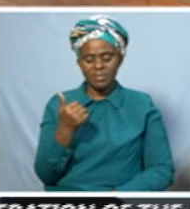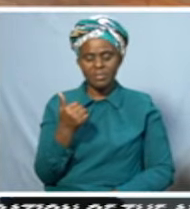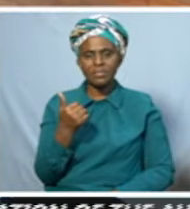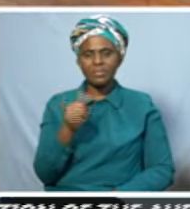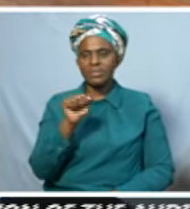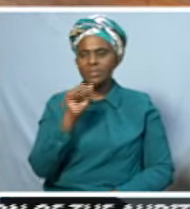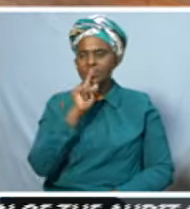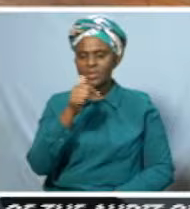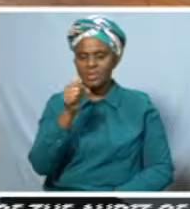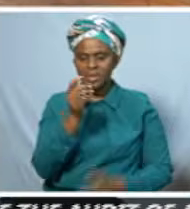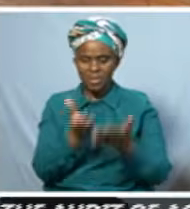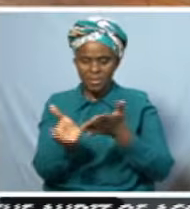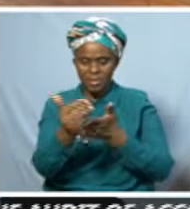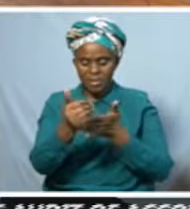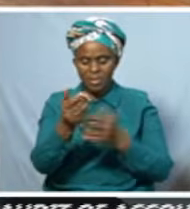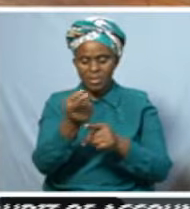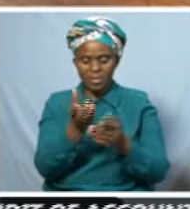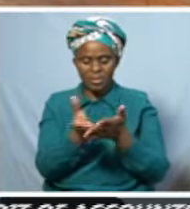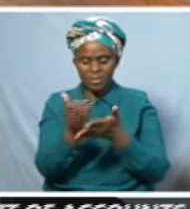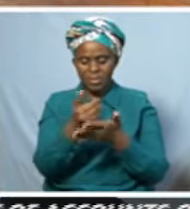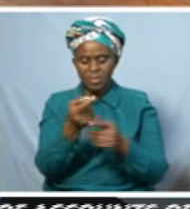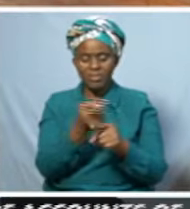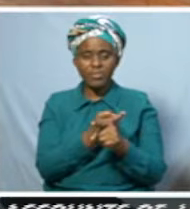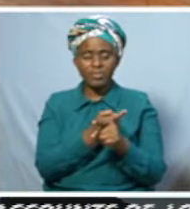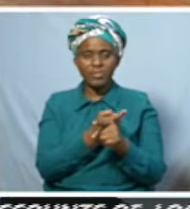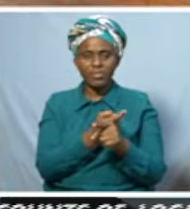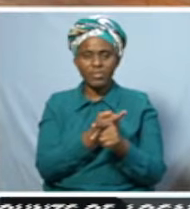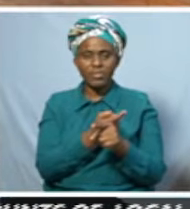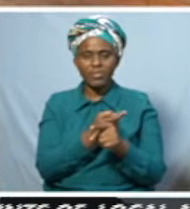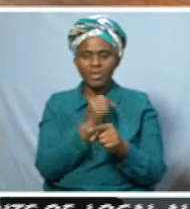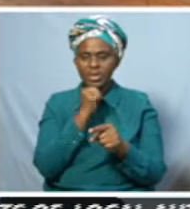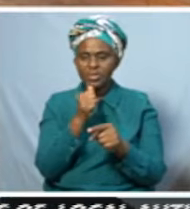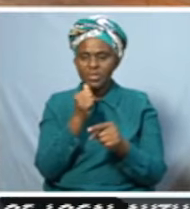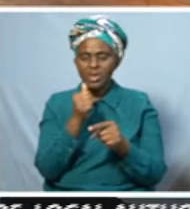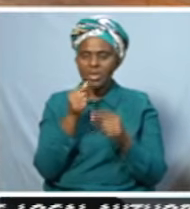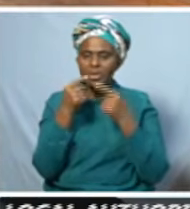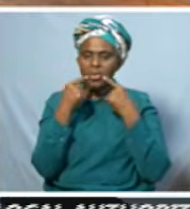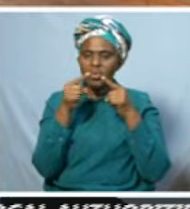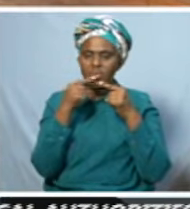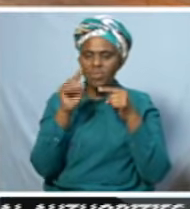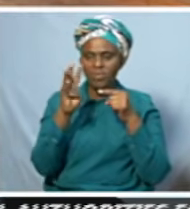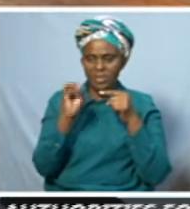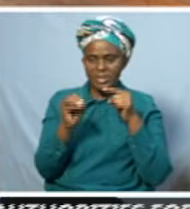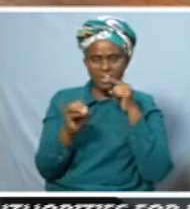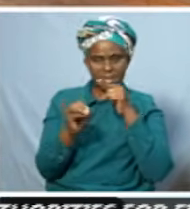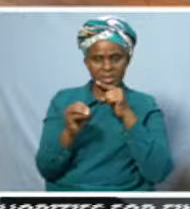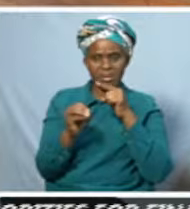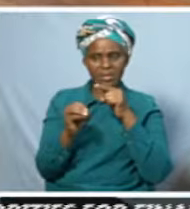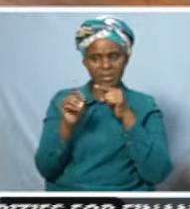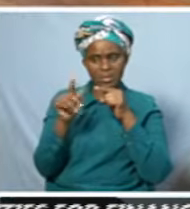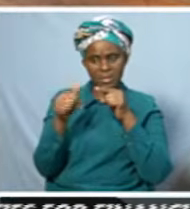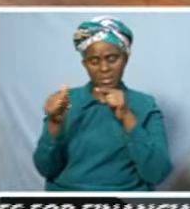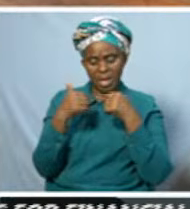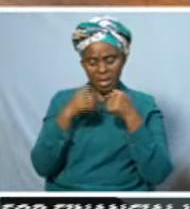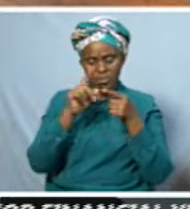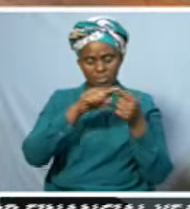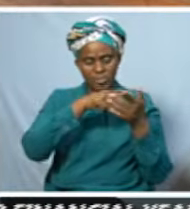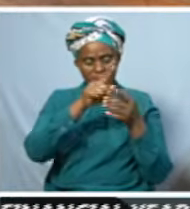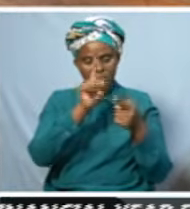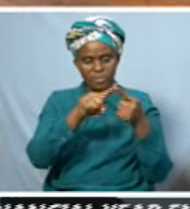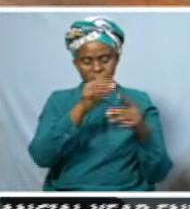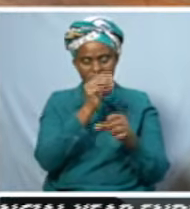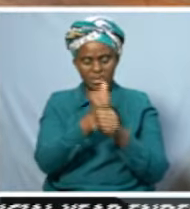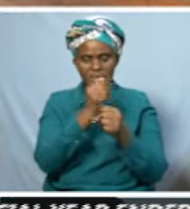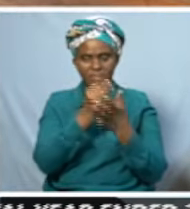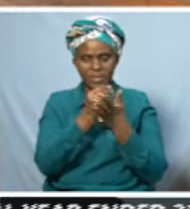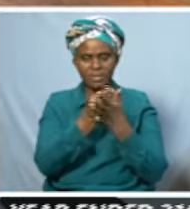of course, you are recovering from, it is not his fault, basically. So, but he has to pay to receive the money